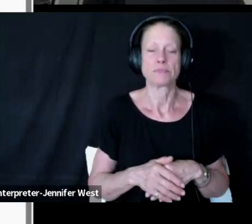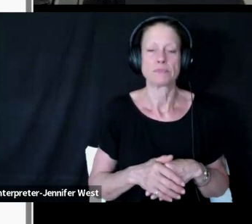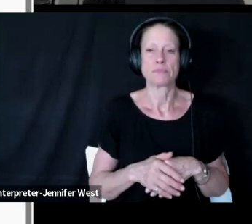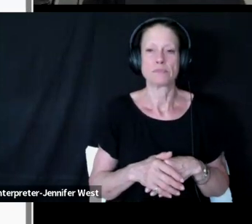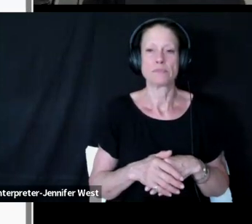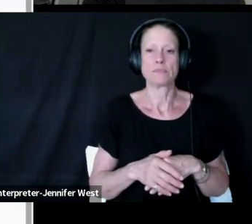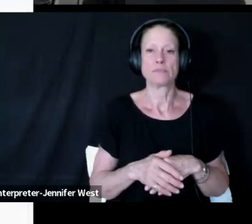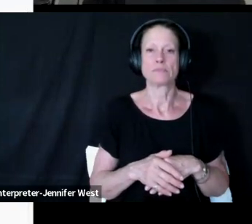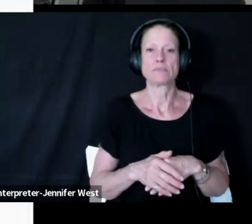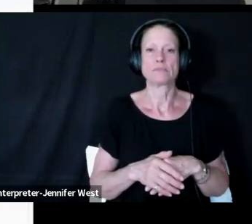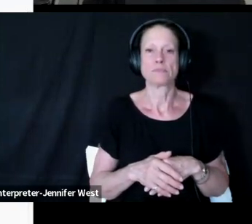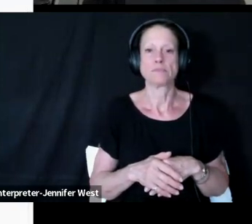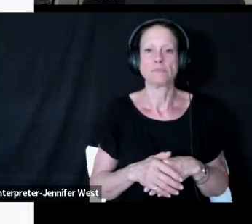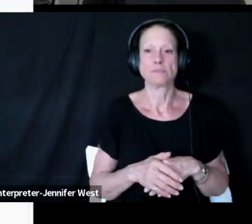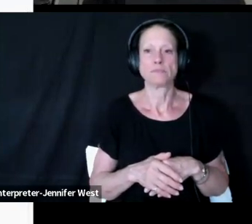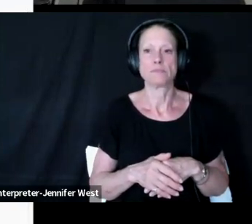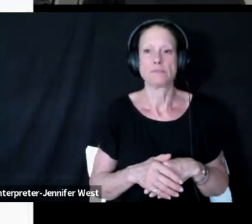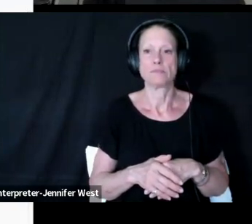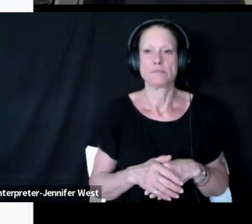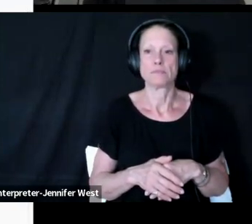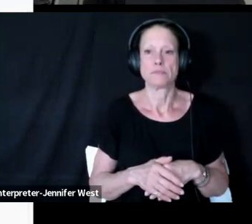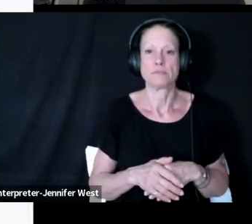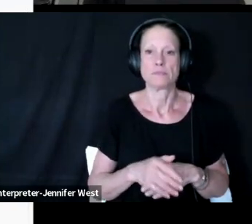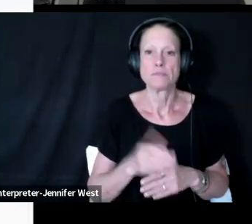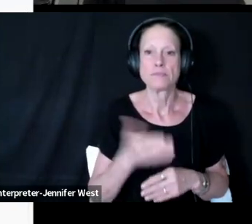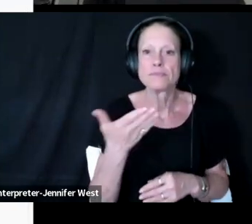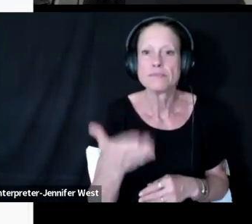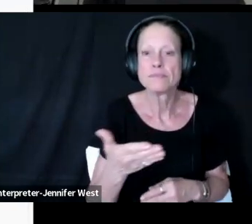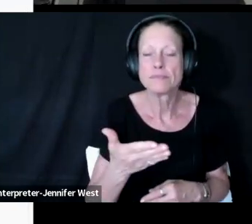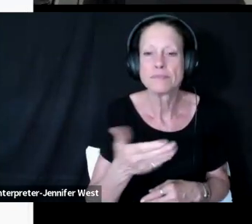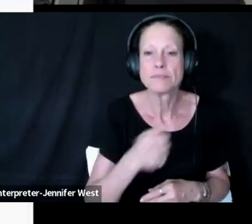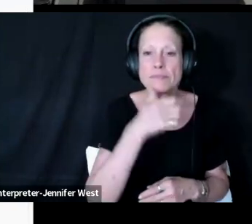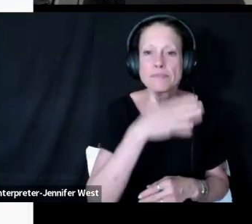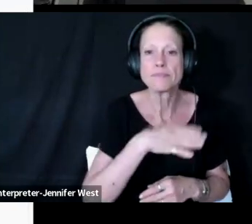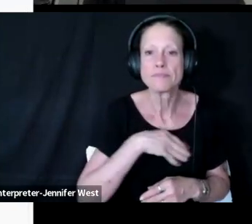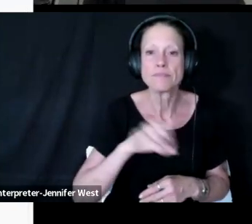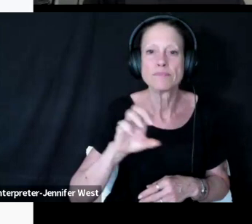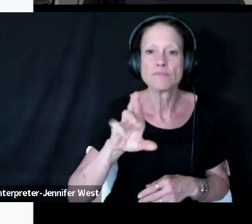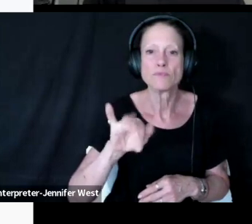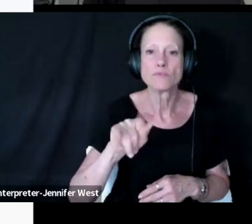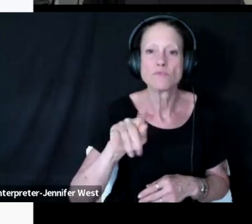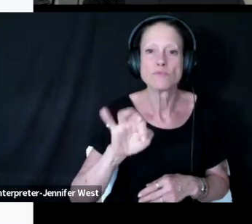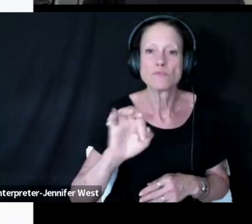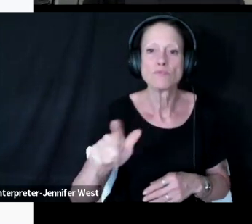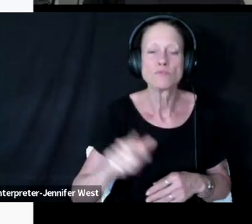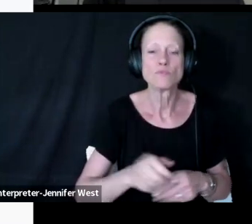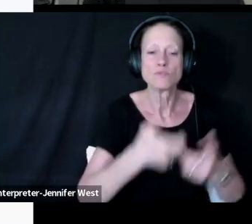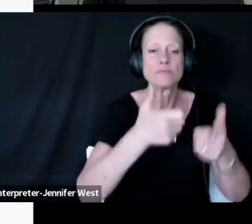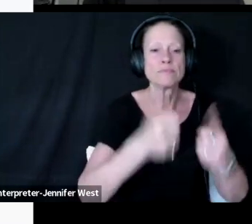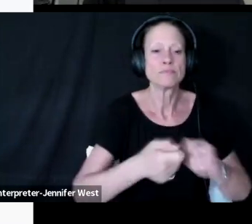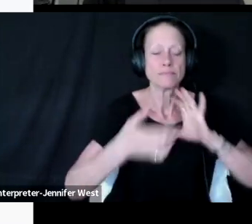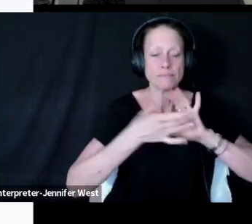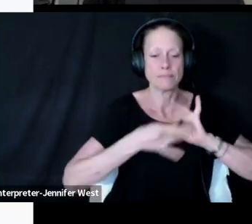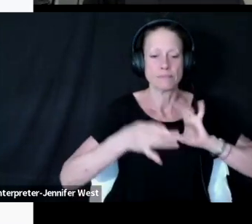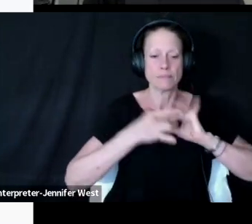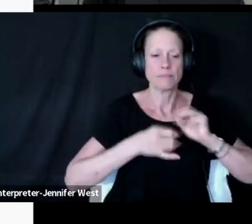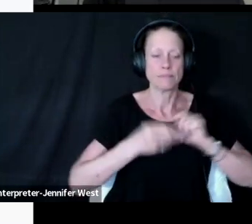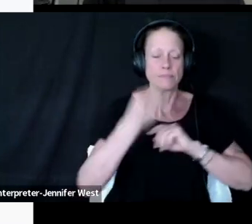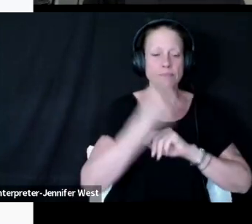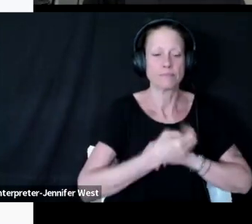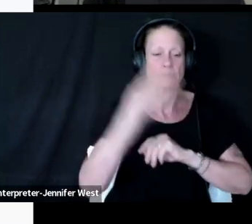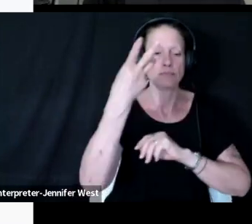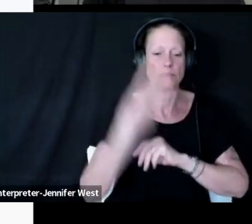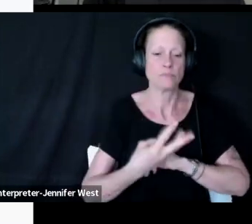happen is Crystal will get a text message on Monday, Wednesday, and Friday at 1